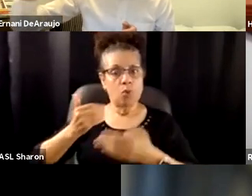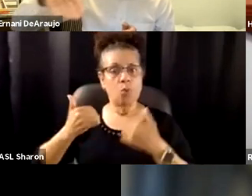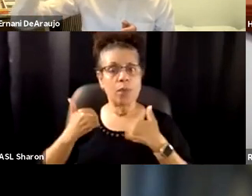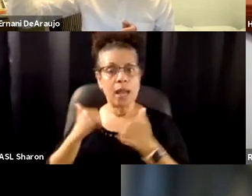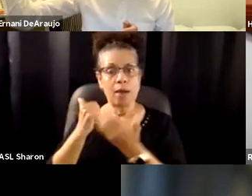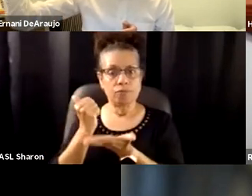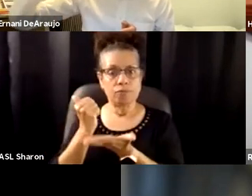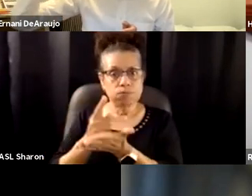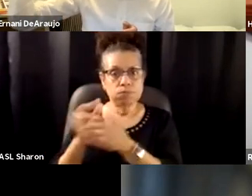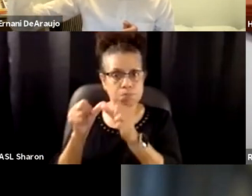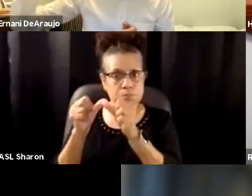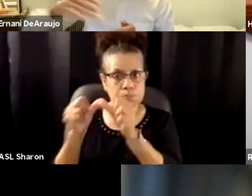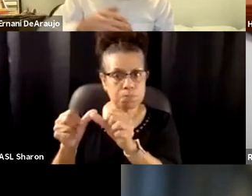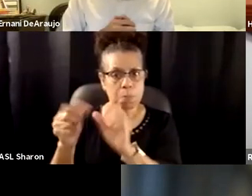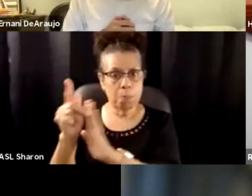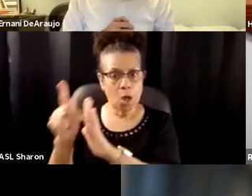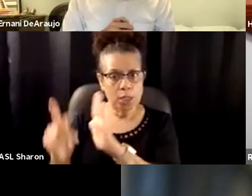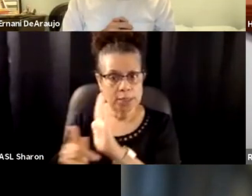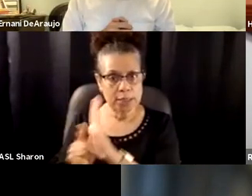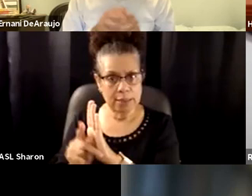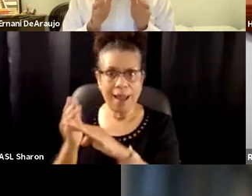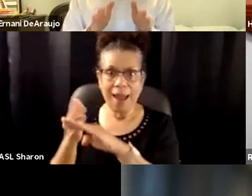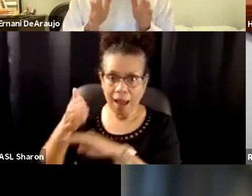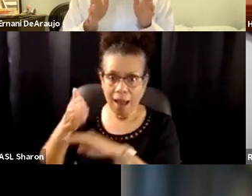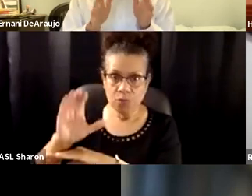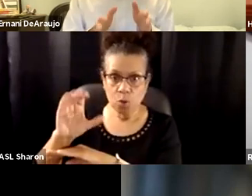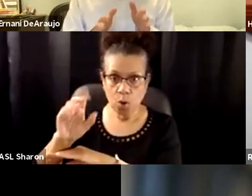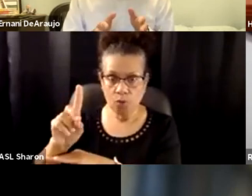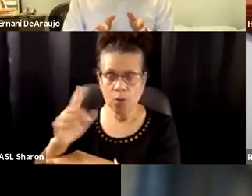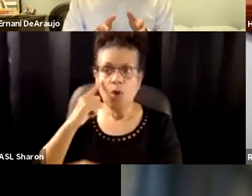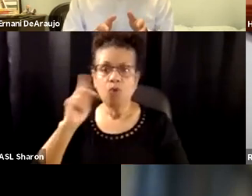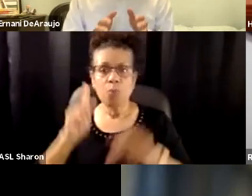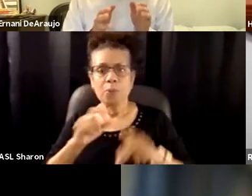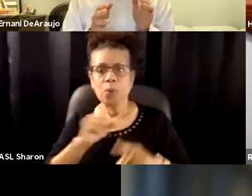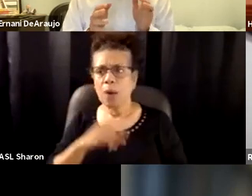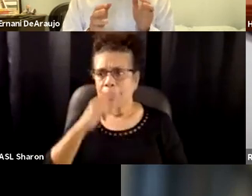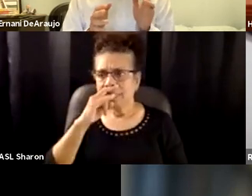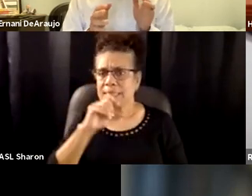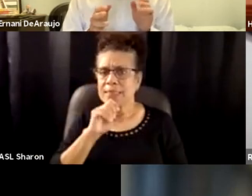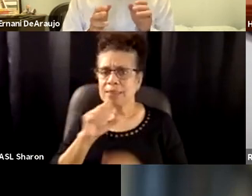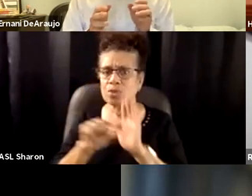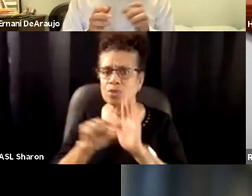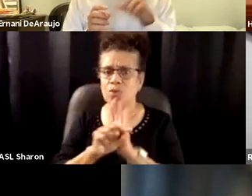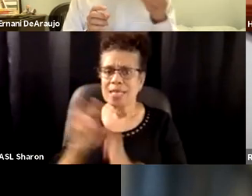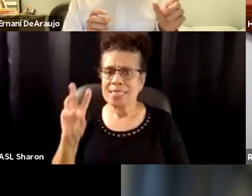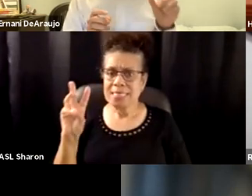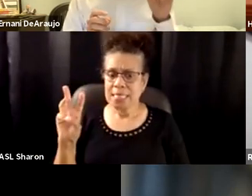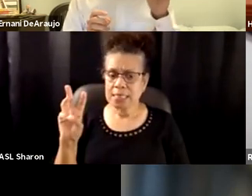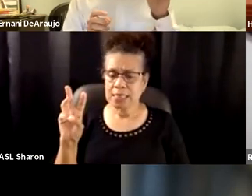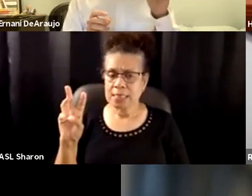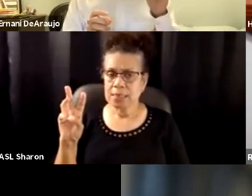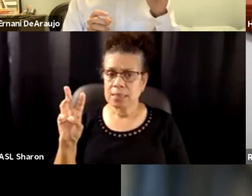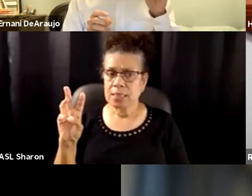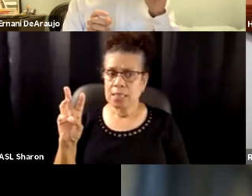uh policy uh you know post post covent that for folks that have sixth graders right now that um i voted to